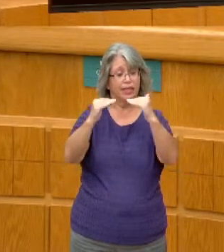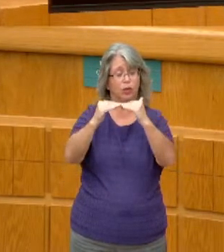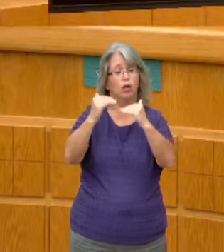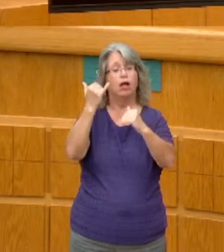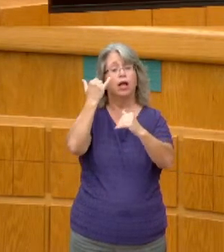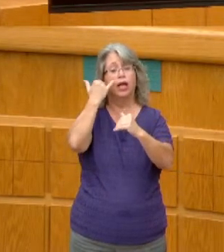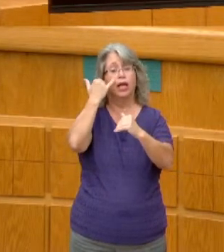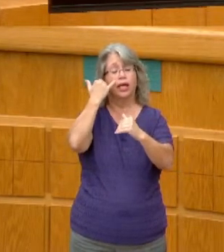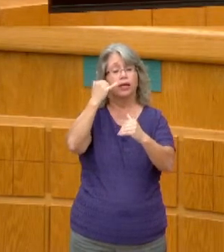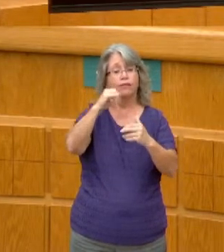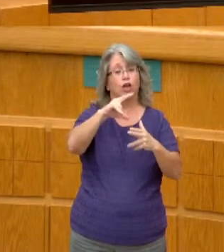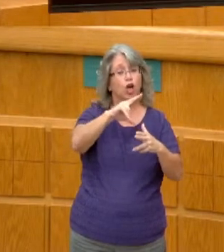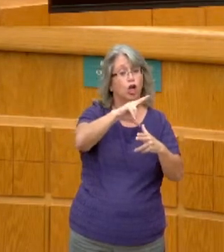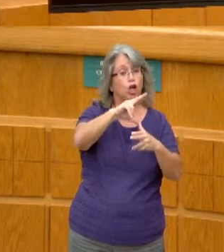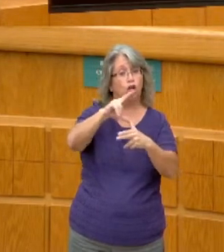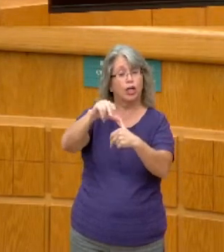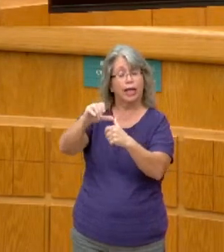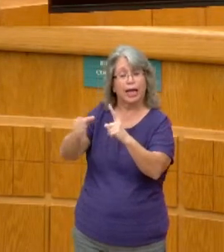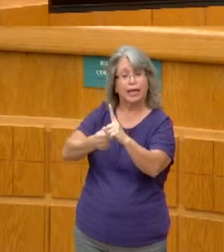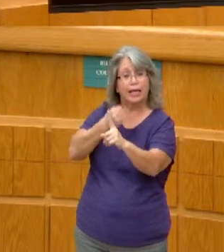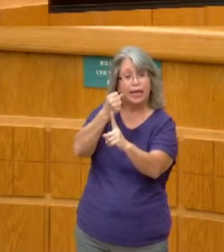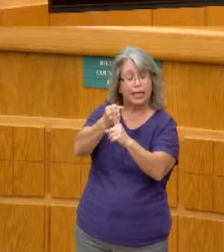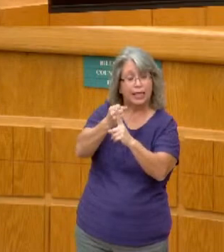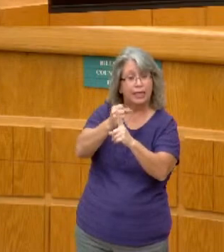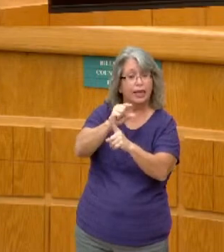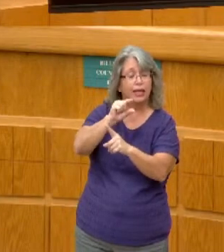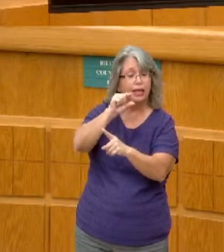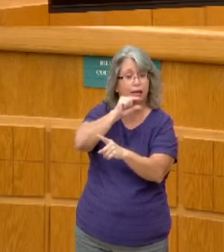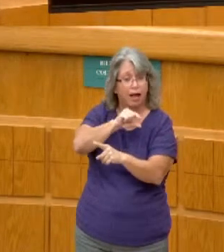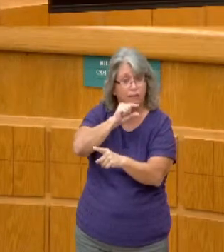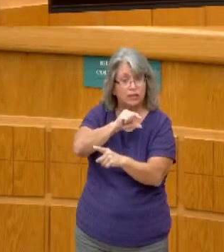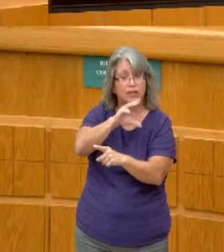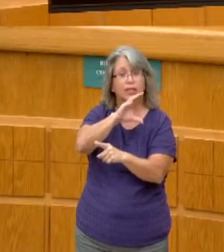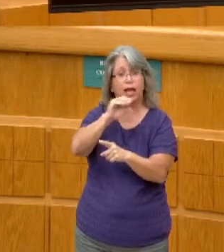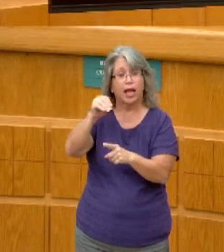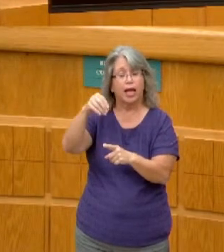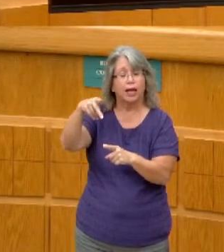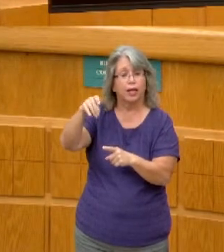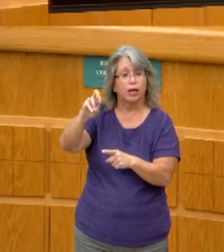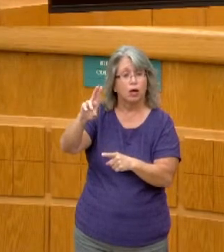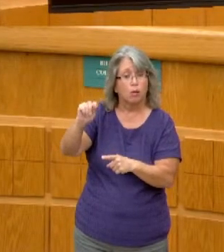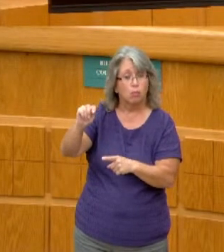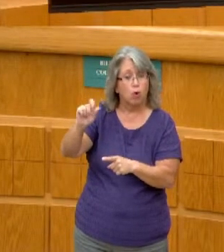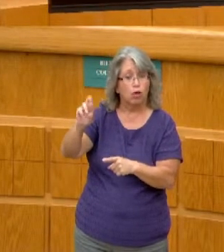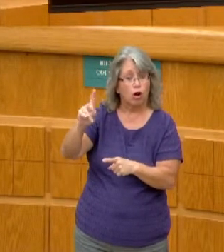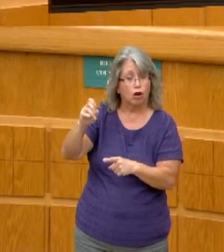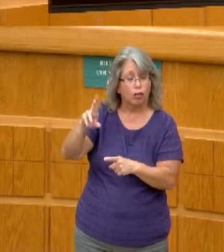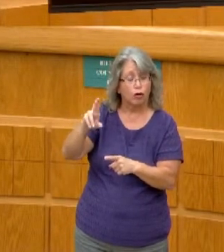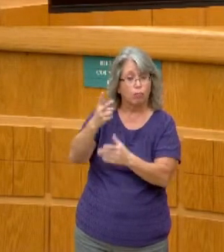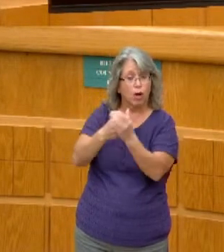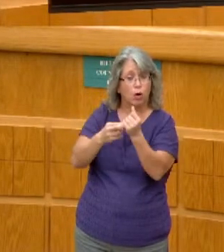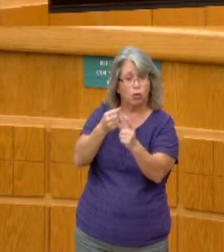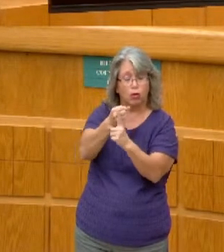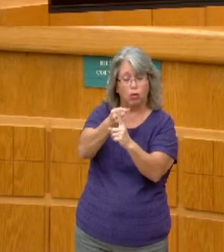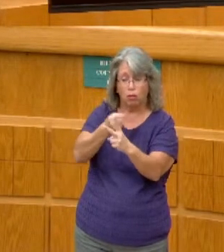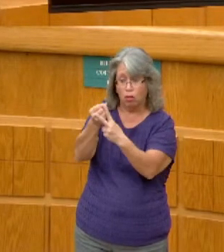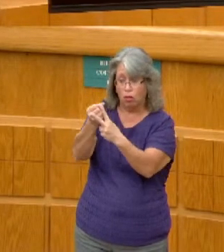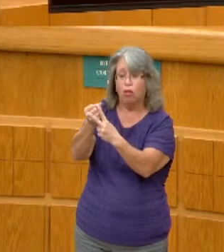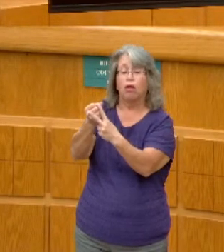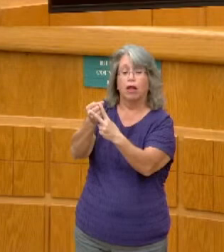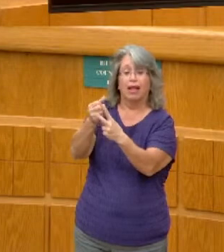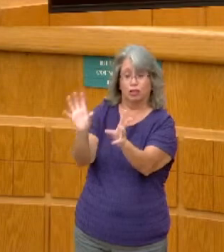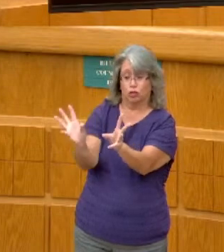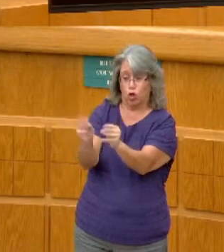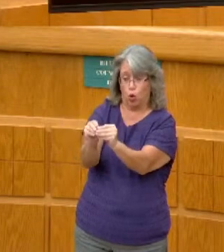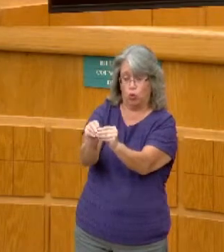and Port Arthur and had killed every person there, would be the number that we're actually seeing in COVID-19 deaths in Texas since March of